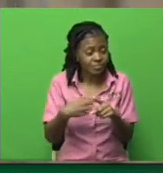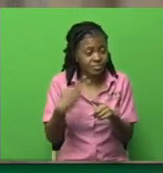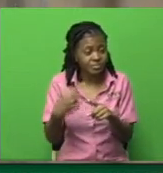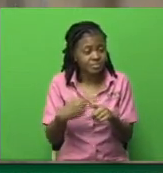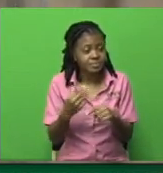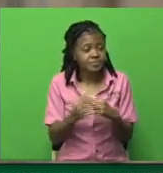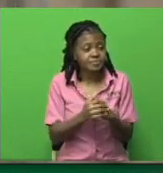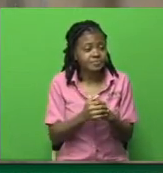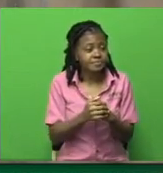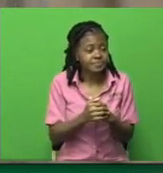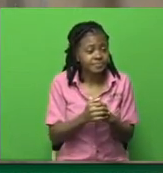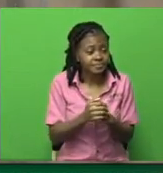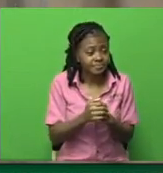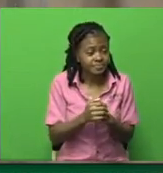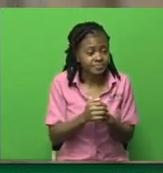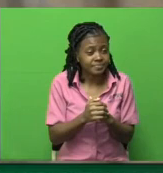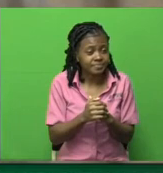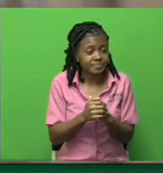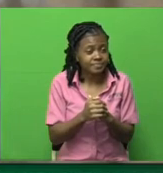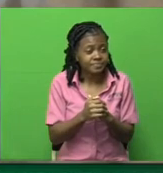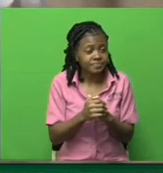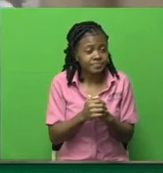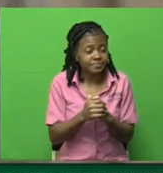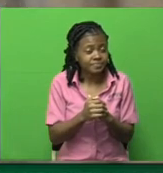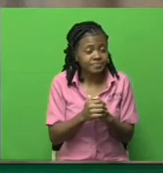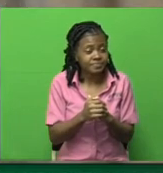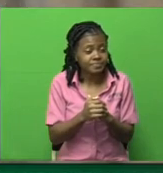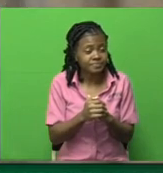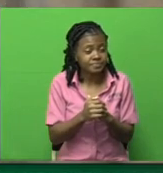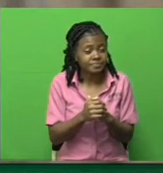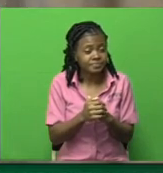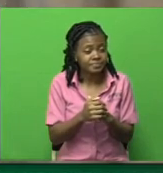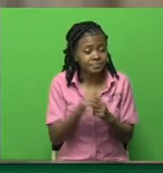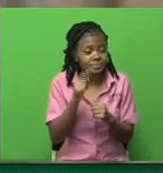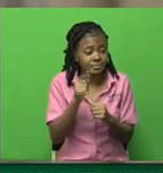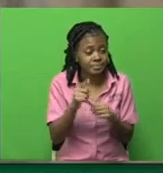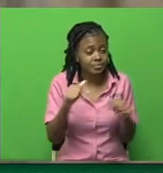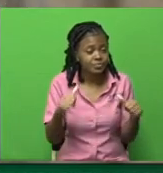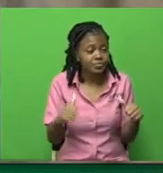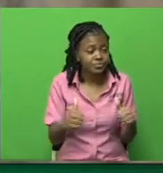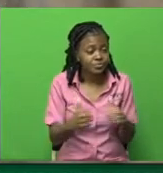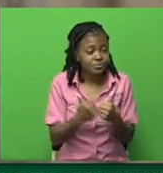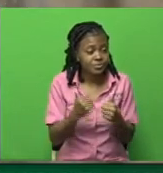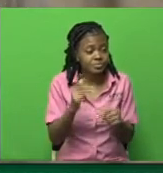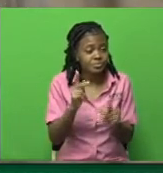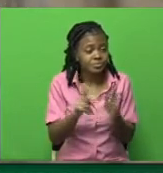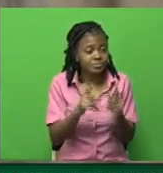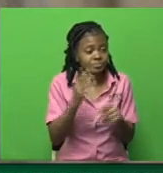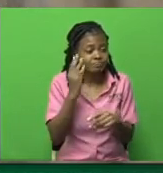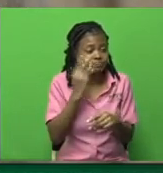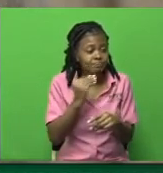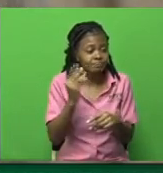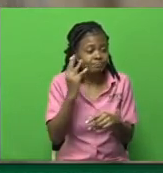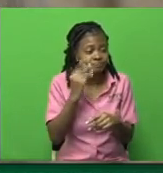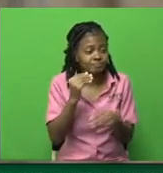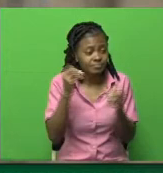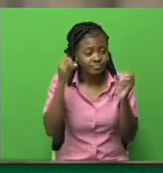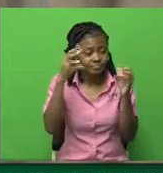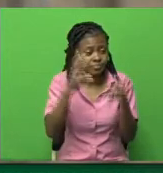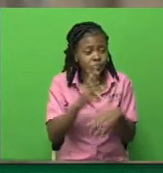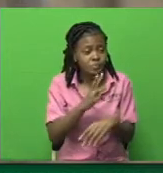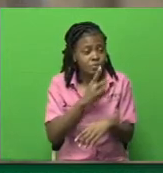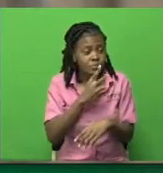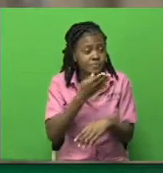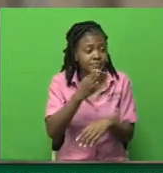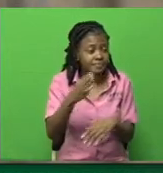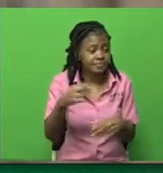the this and these are the challenges that are affecting the public utilities sector in this country and Madam